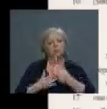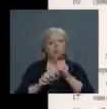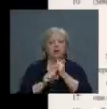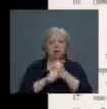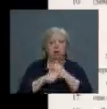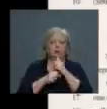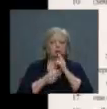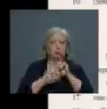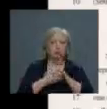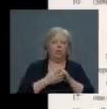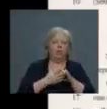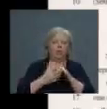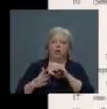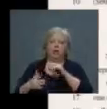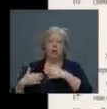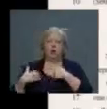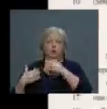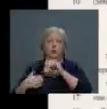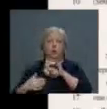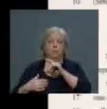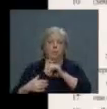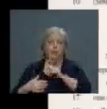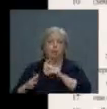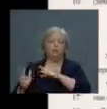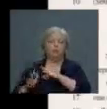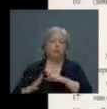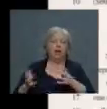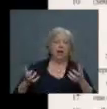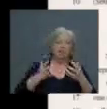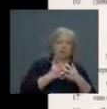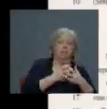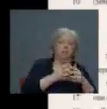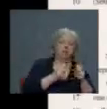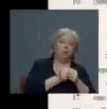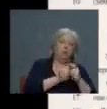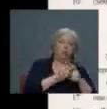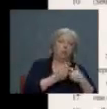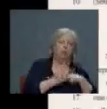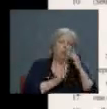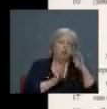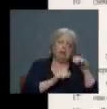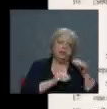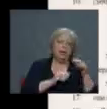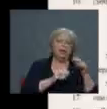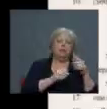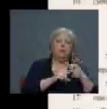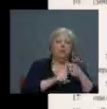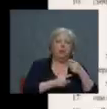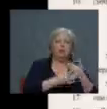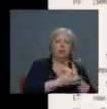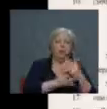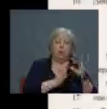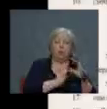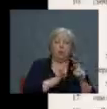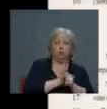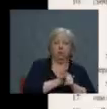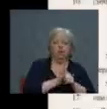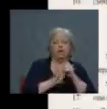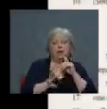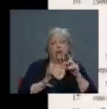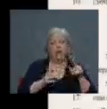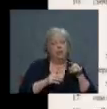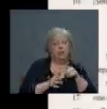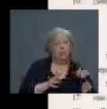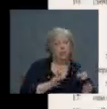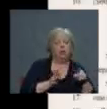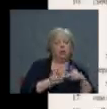Master Plan to what we would expect under new contracts, and to make sure that it definitely matched the Youth Master Plan.